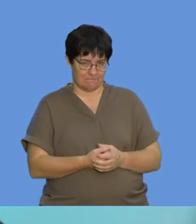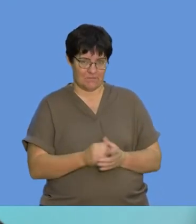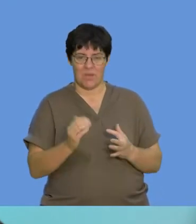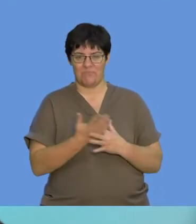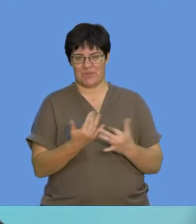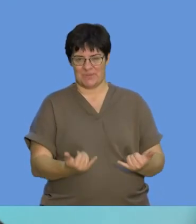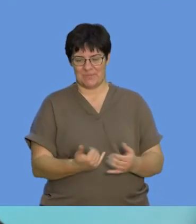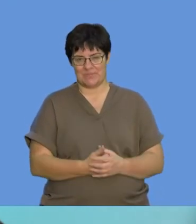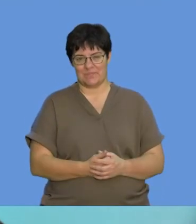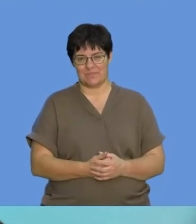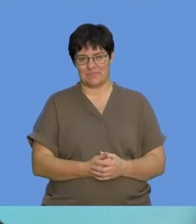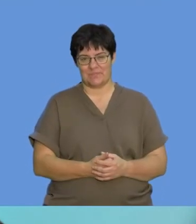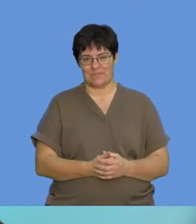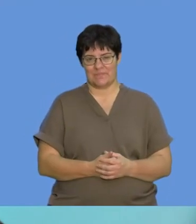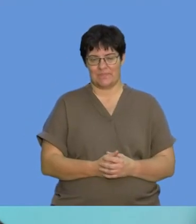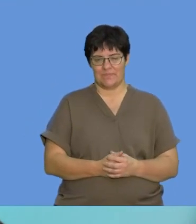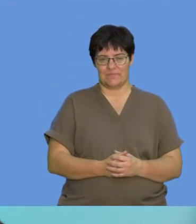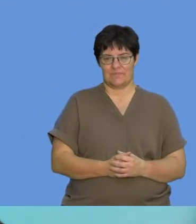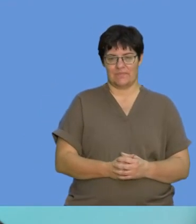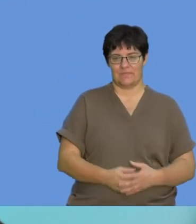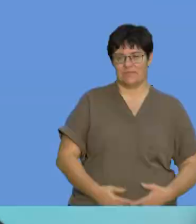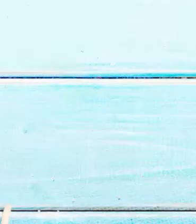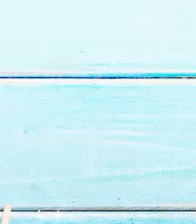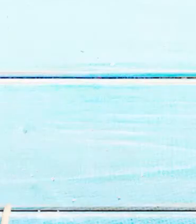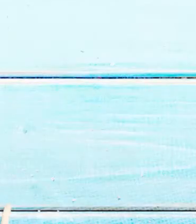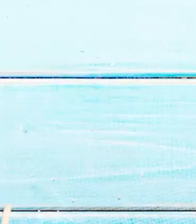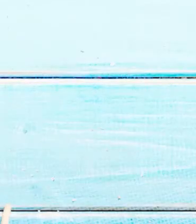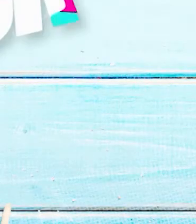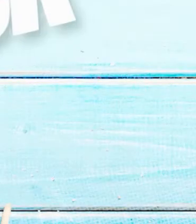given, sample of substance. Let's take a short breather for now.